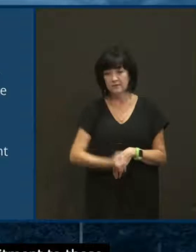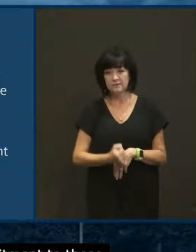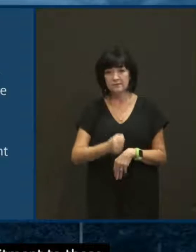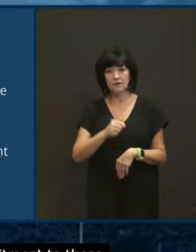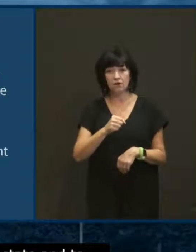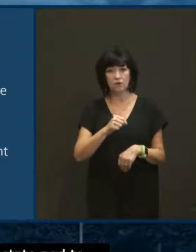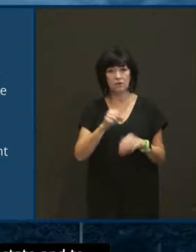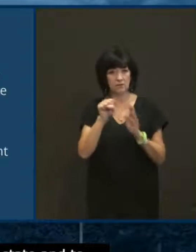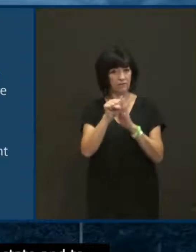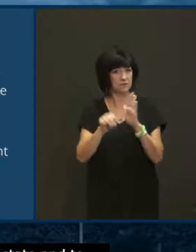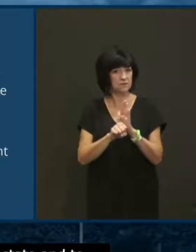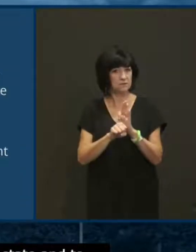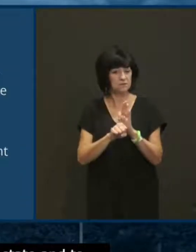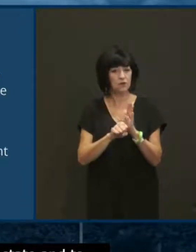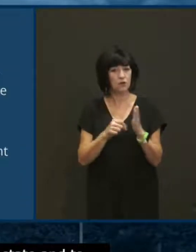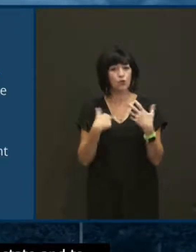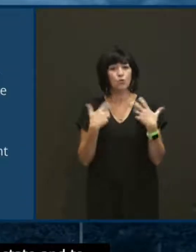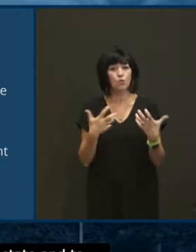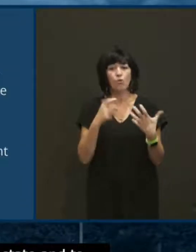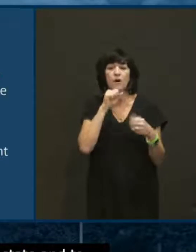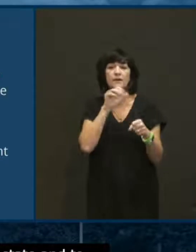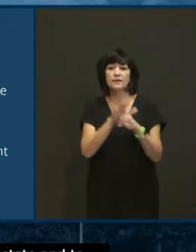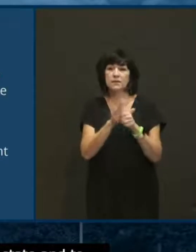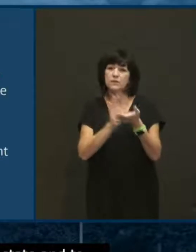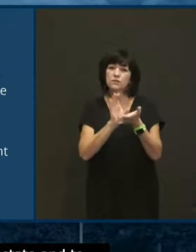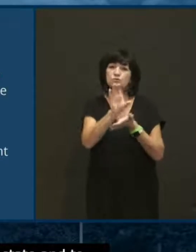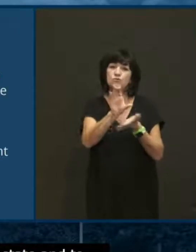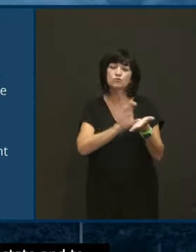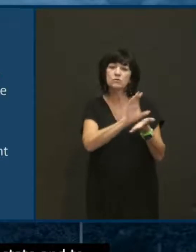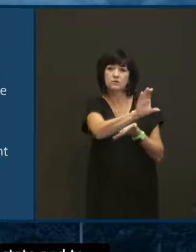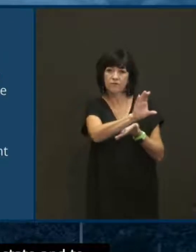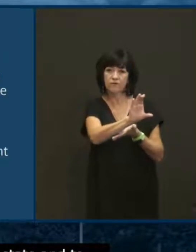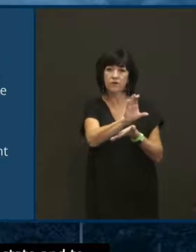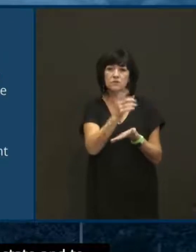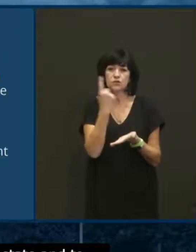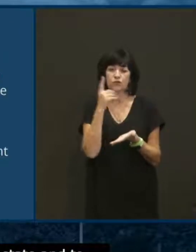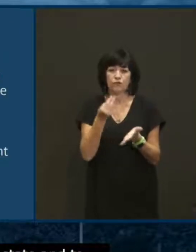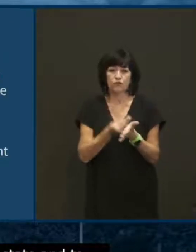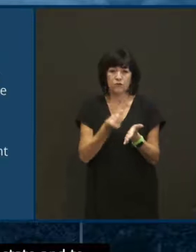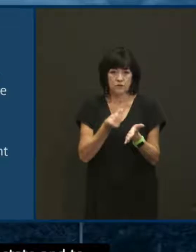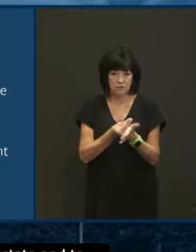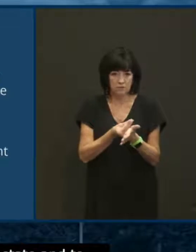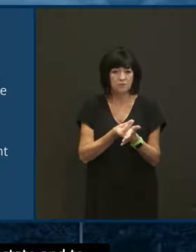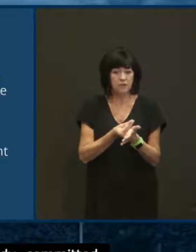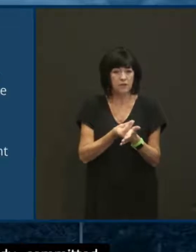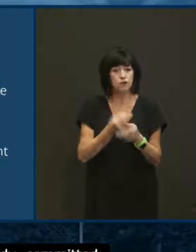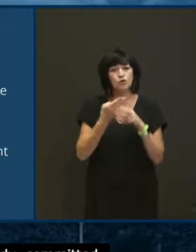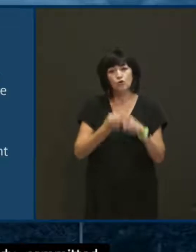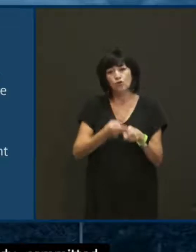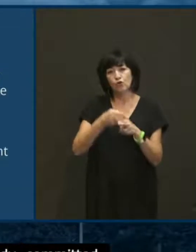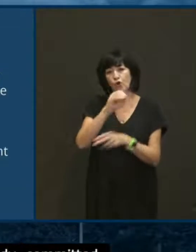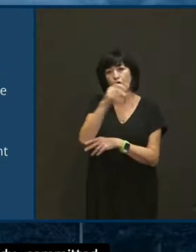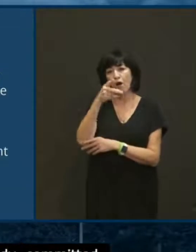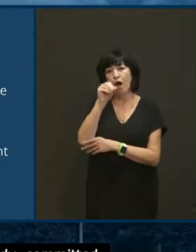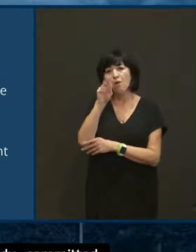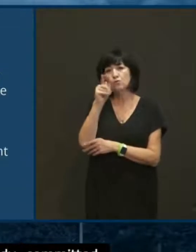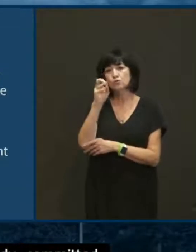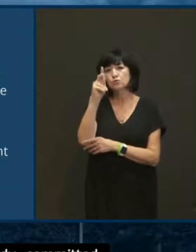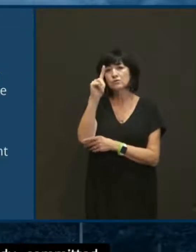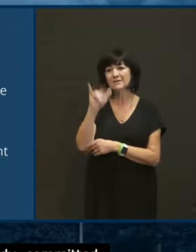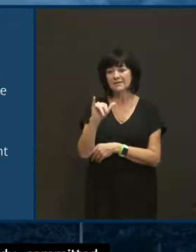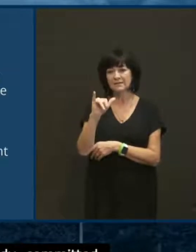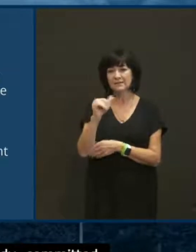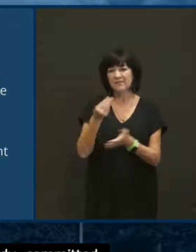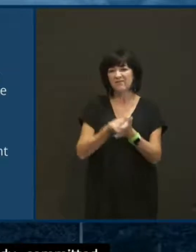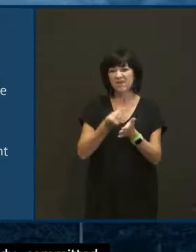to funding programs that we're already committed to. Chief among them, opportunity funding, which is a funding